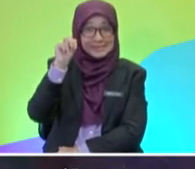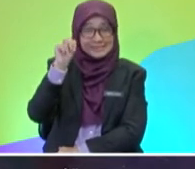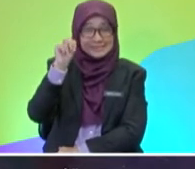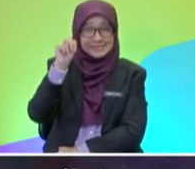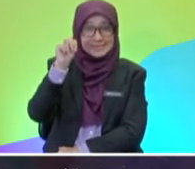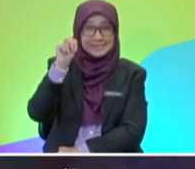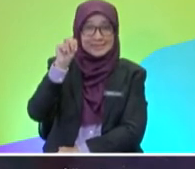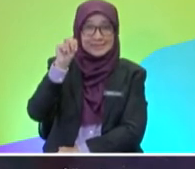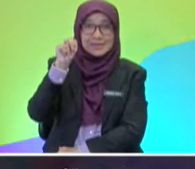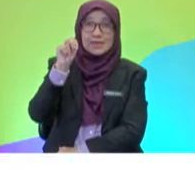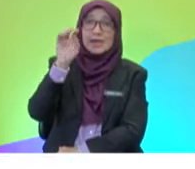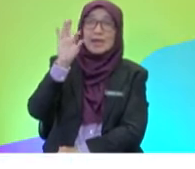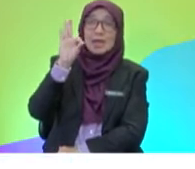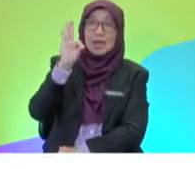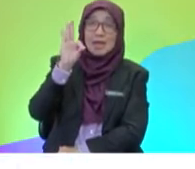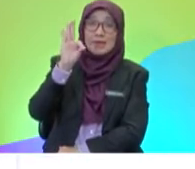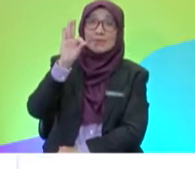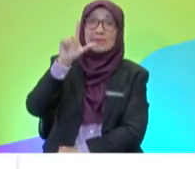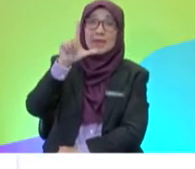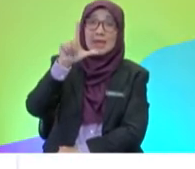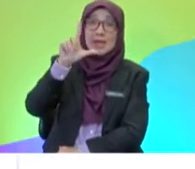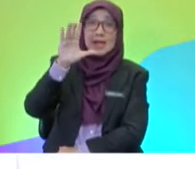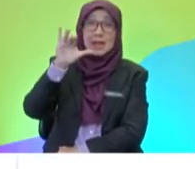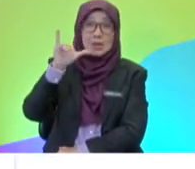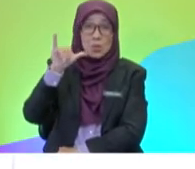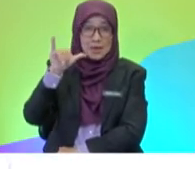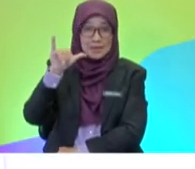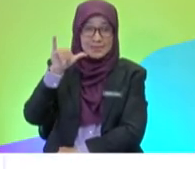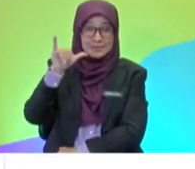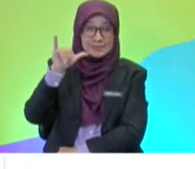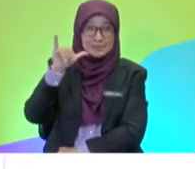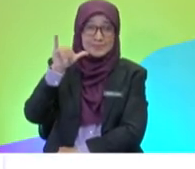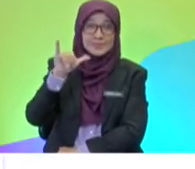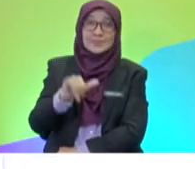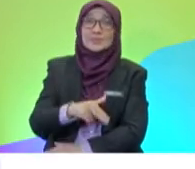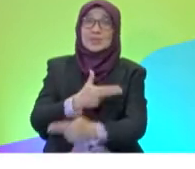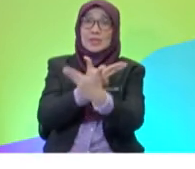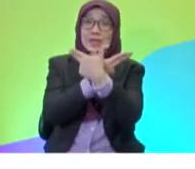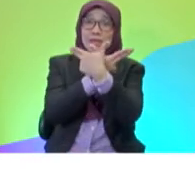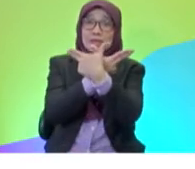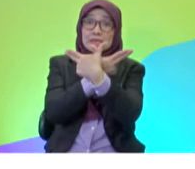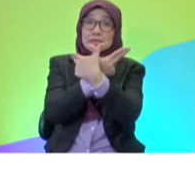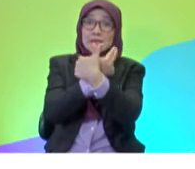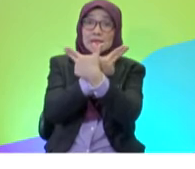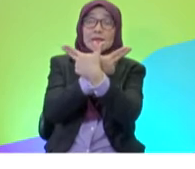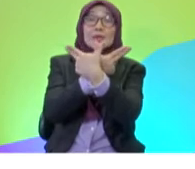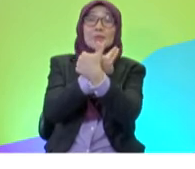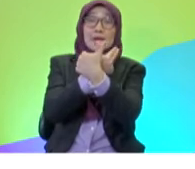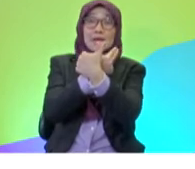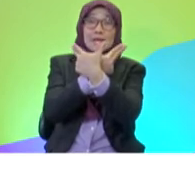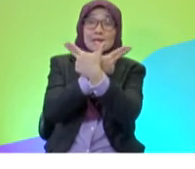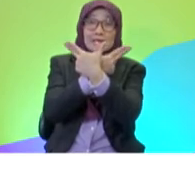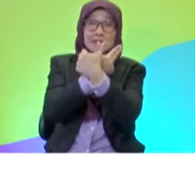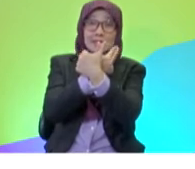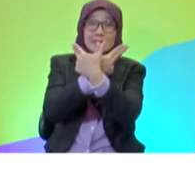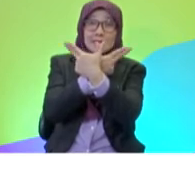G-O-N. G-O-N. F-L-Y. F-L-Y. Dragonfly.